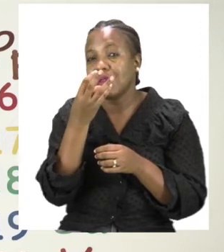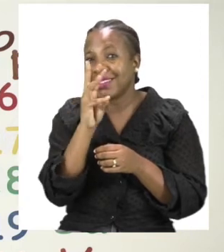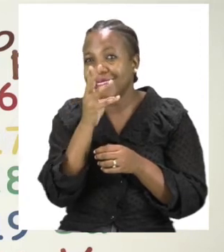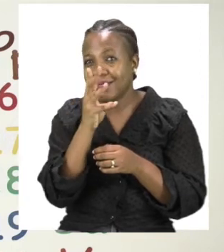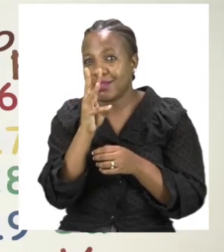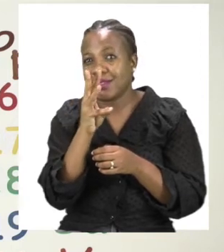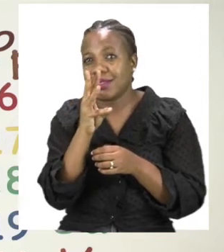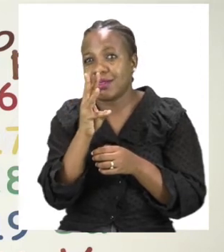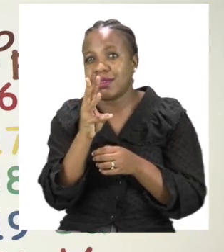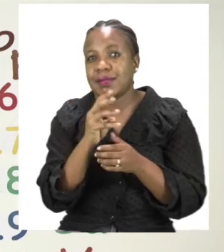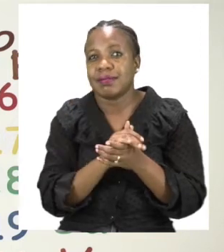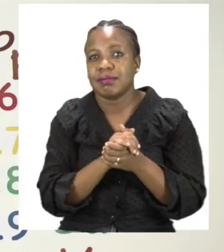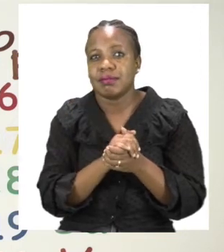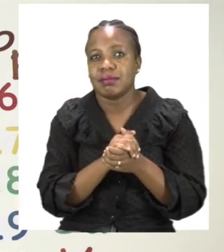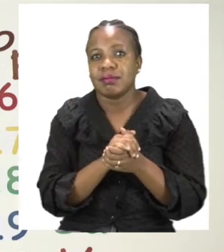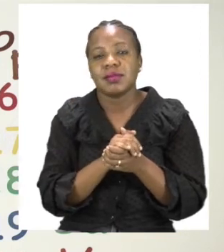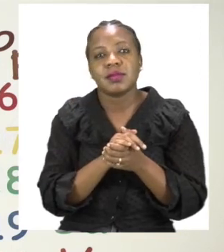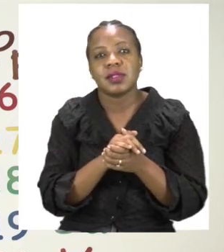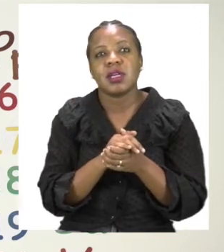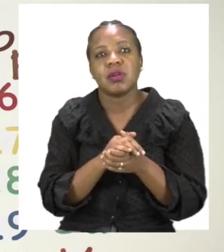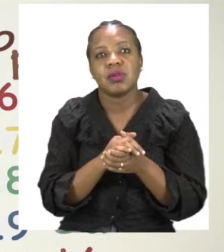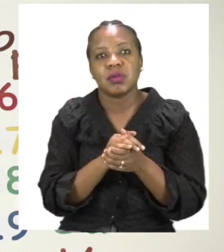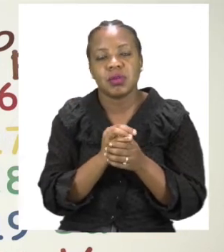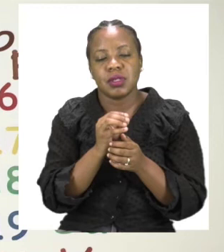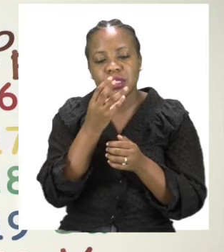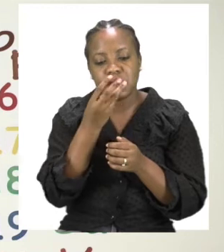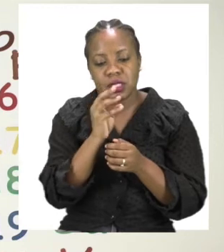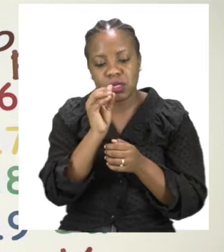going to write 6.